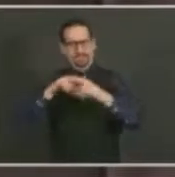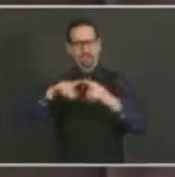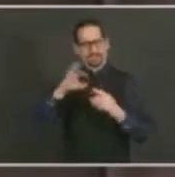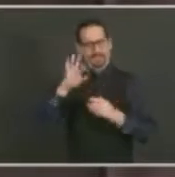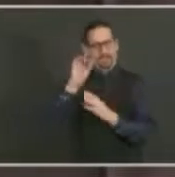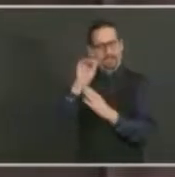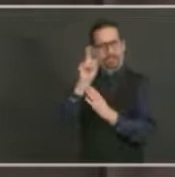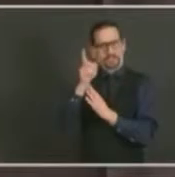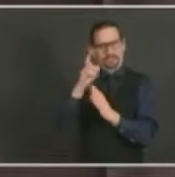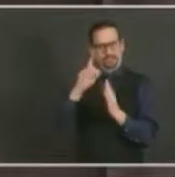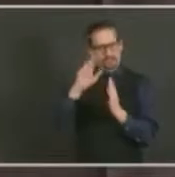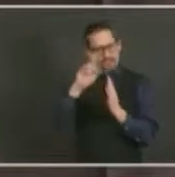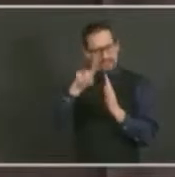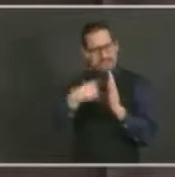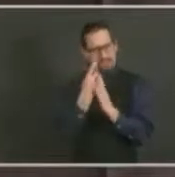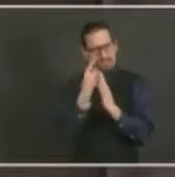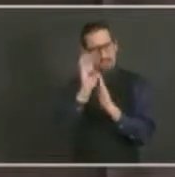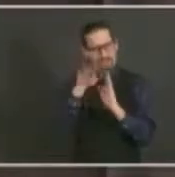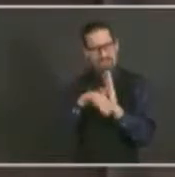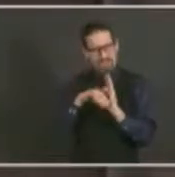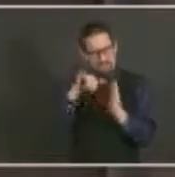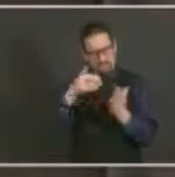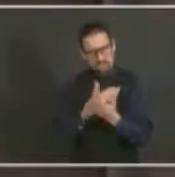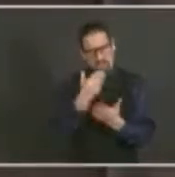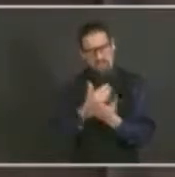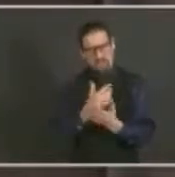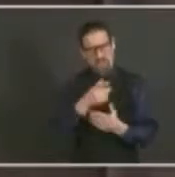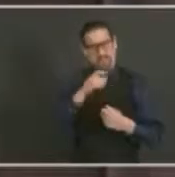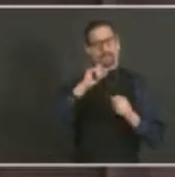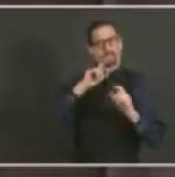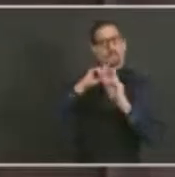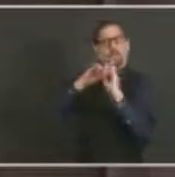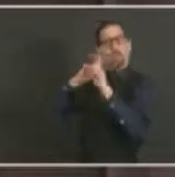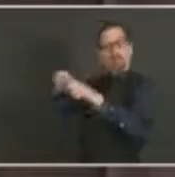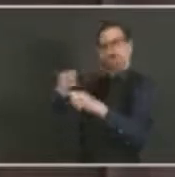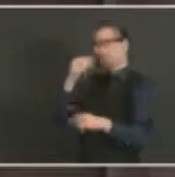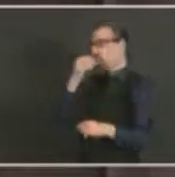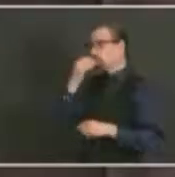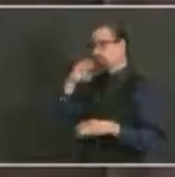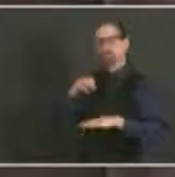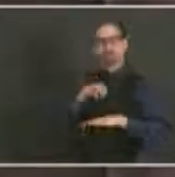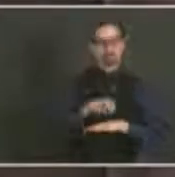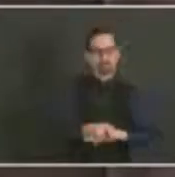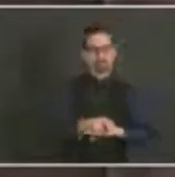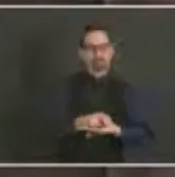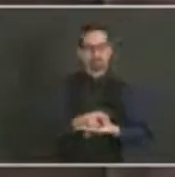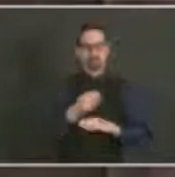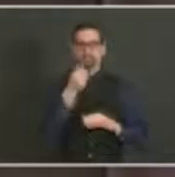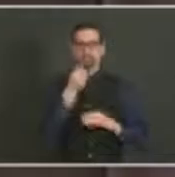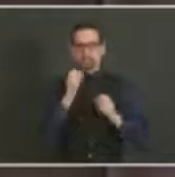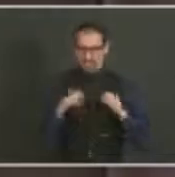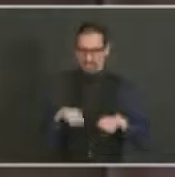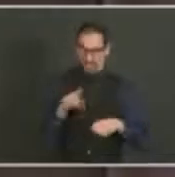to order food at the bar to be there like they once had to? It is restaurant style